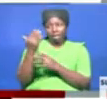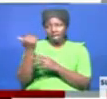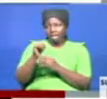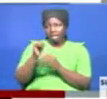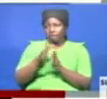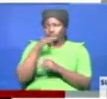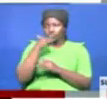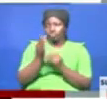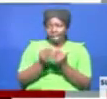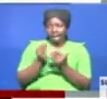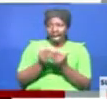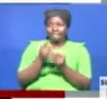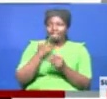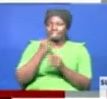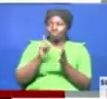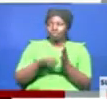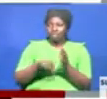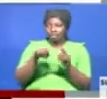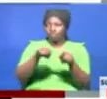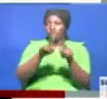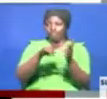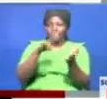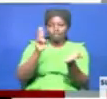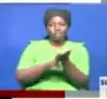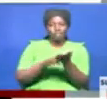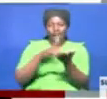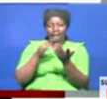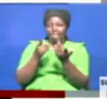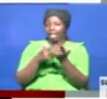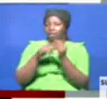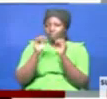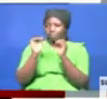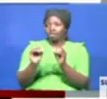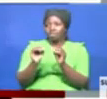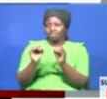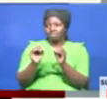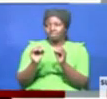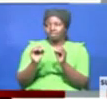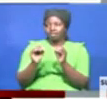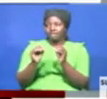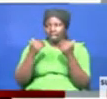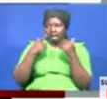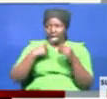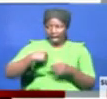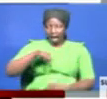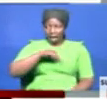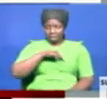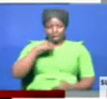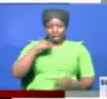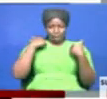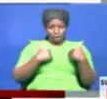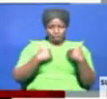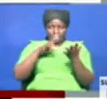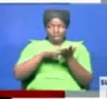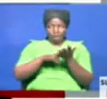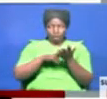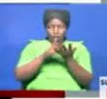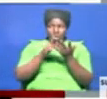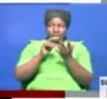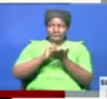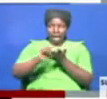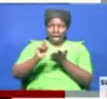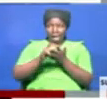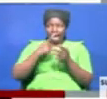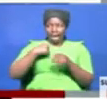for example, verify and tally. We did not, and I was a verification clerk, we did not tally and verify all from